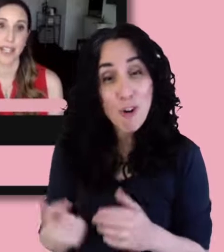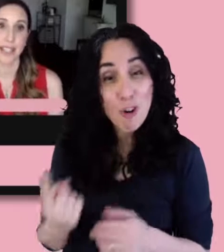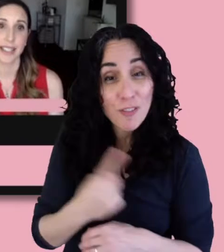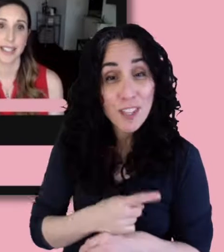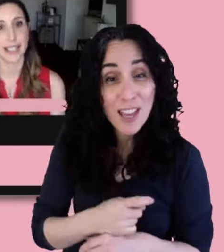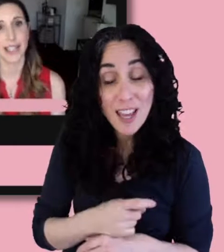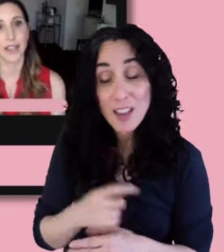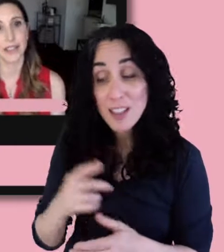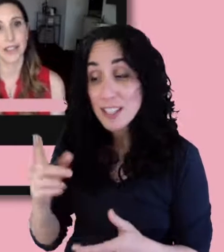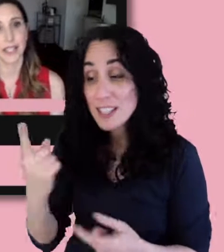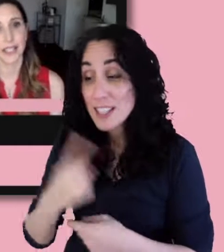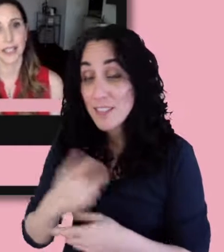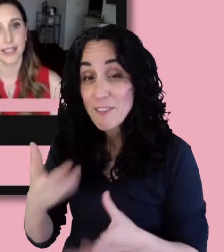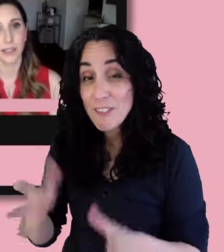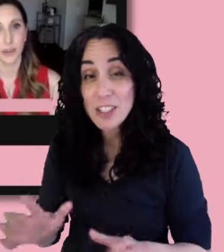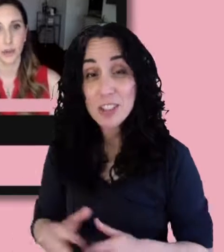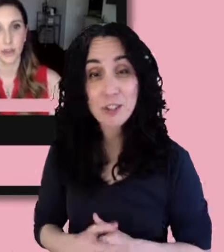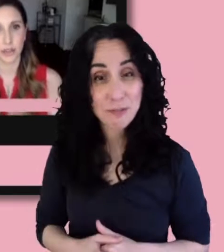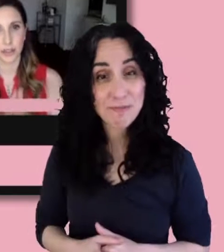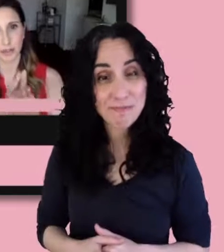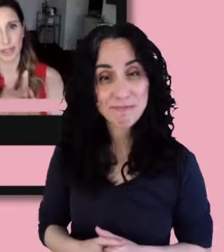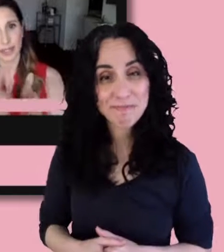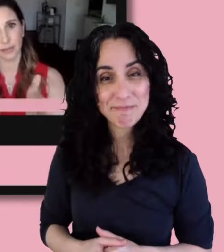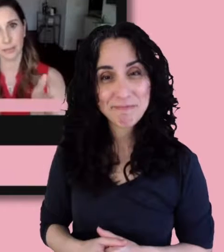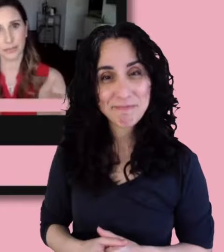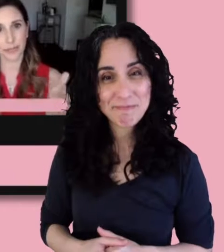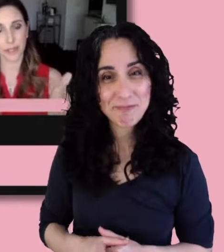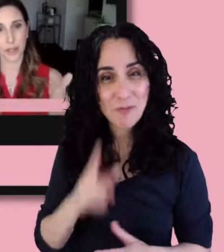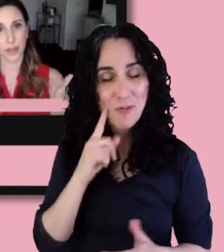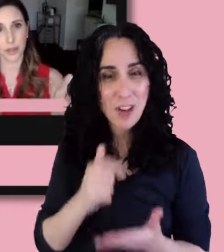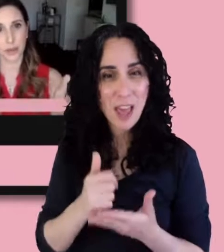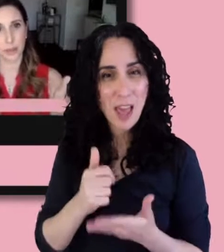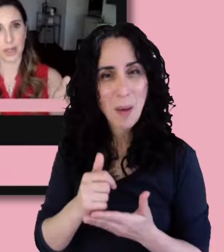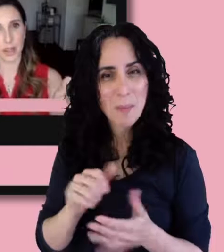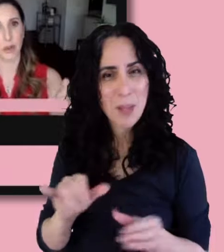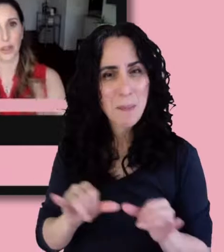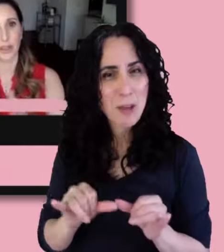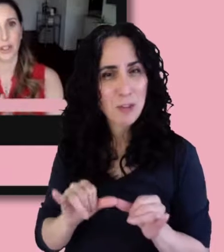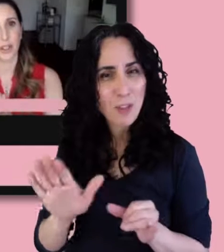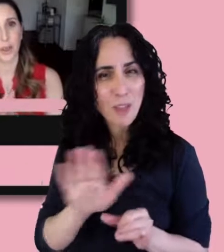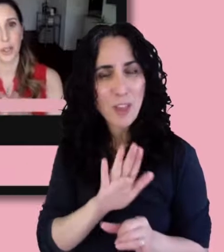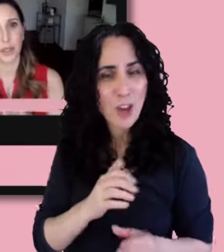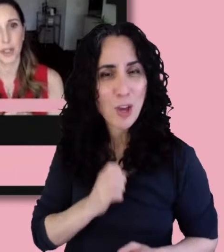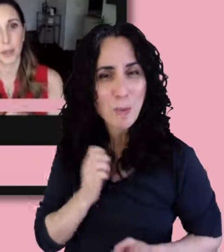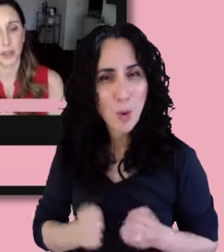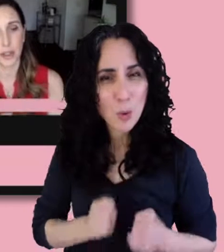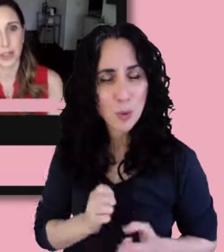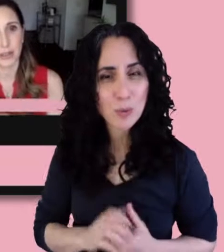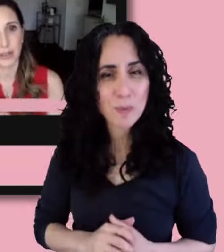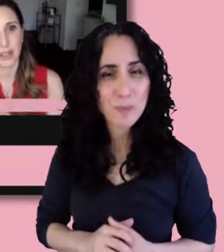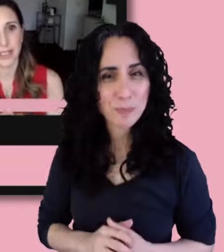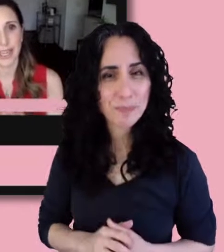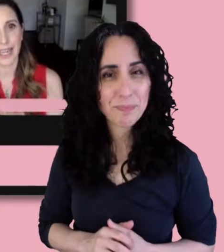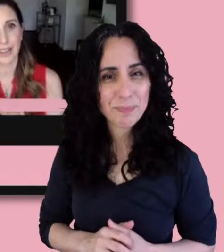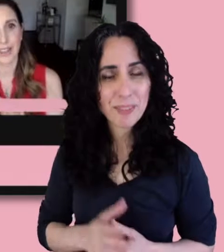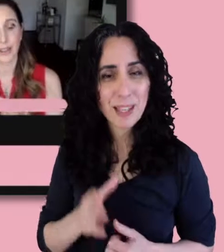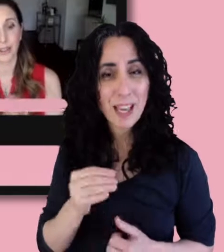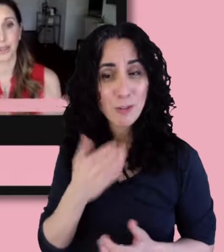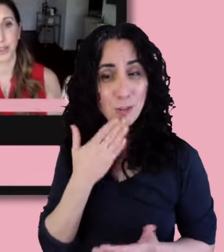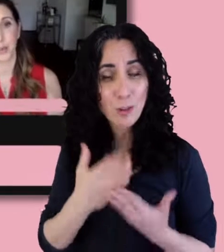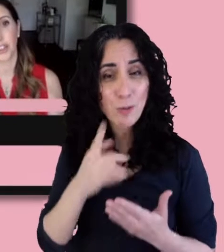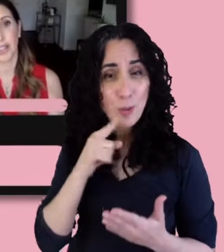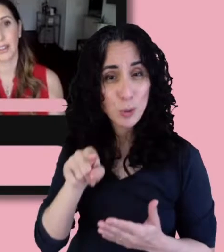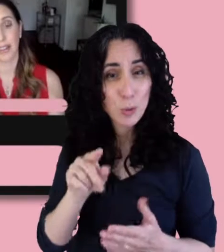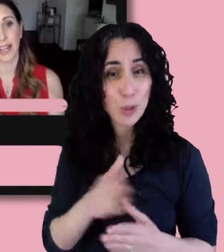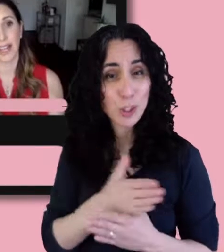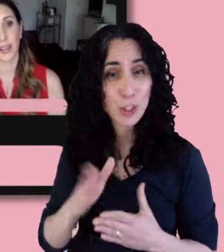the day and at the end of the day, sort of just like, to measure where they're going with their emotions. And it's good for